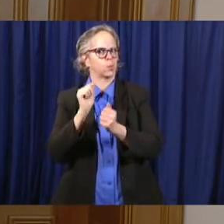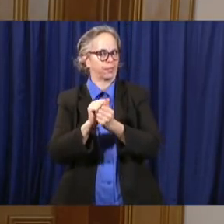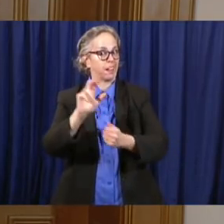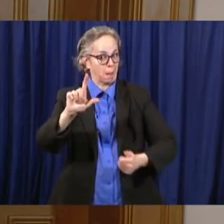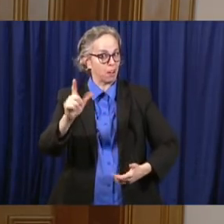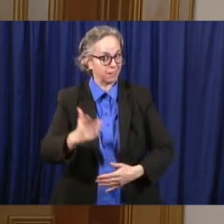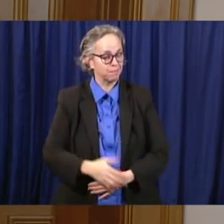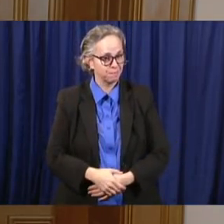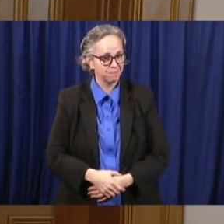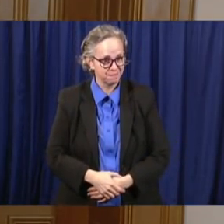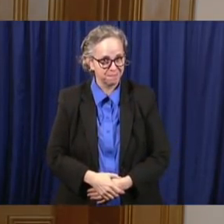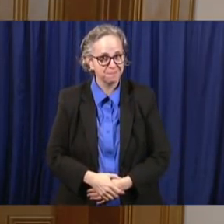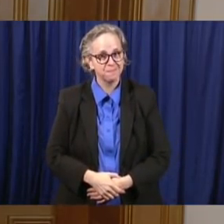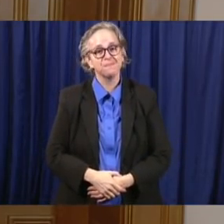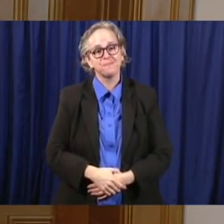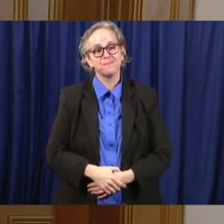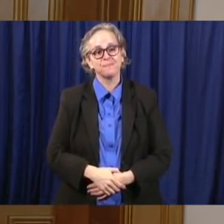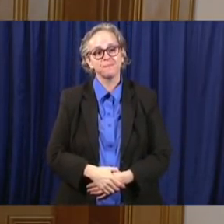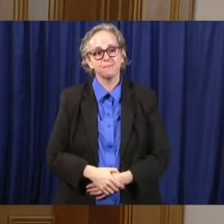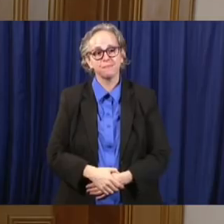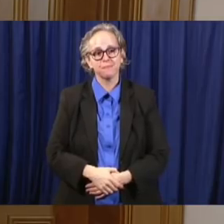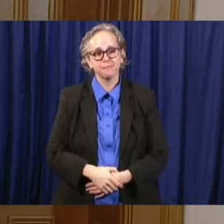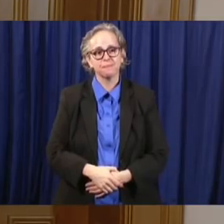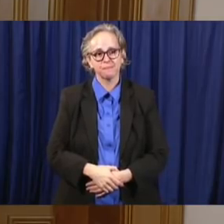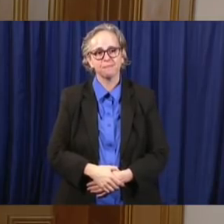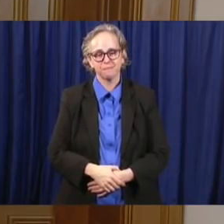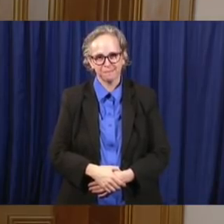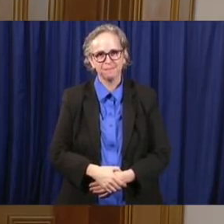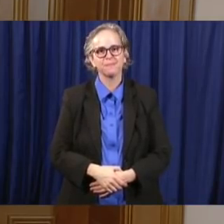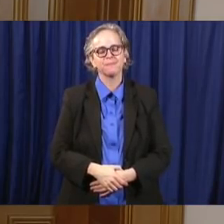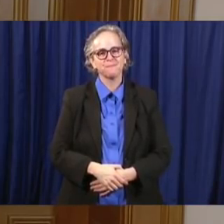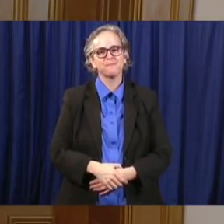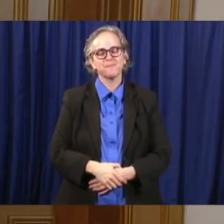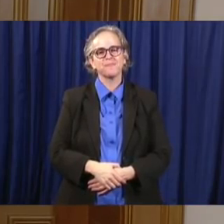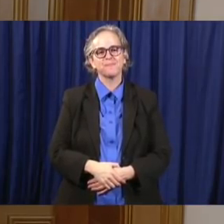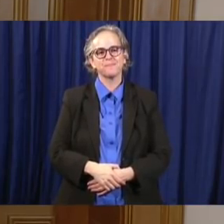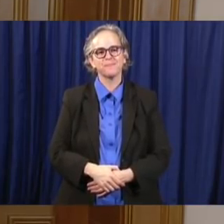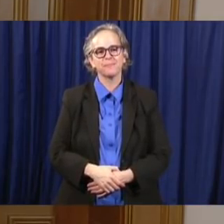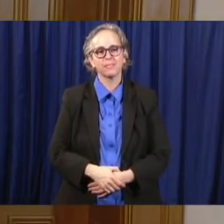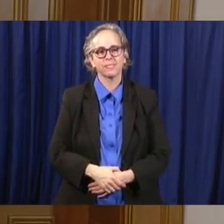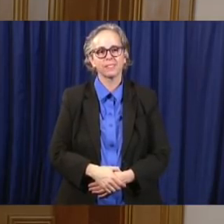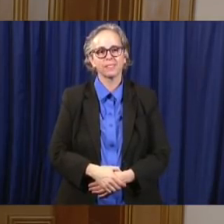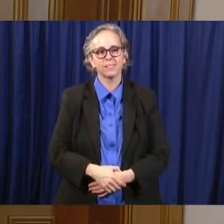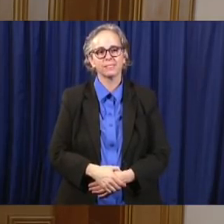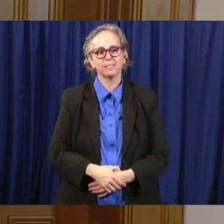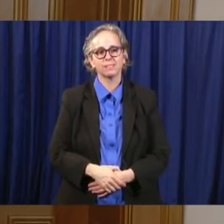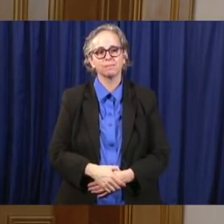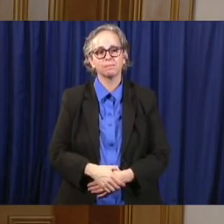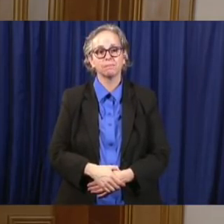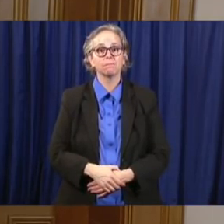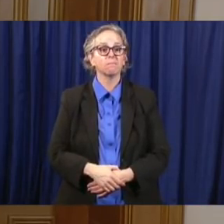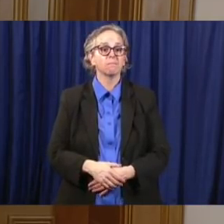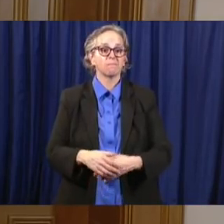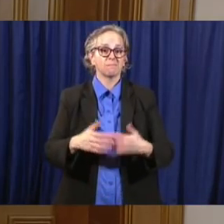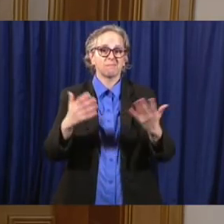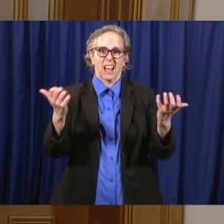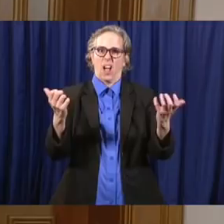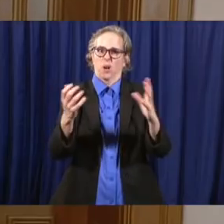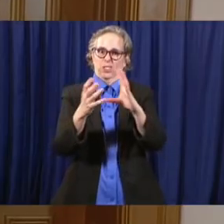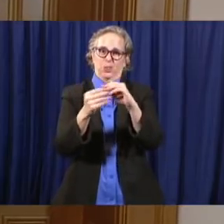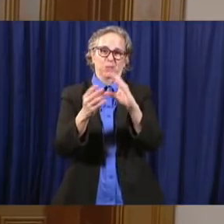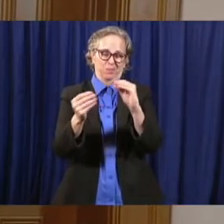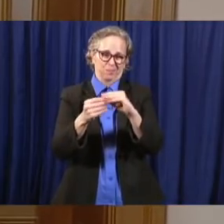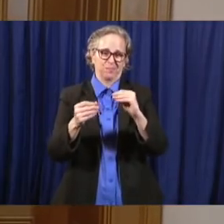library.ohio.gov/public COVID-19 programs. Let me talk a little bit now about